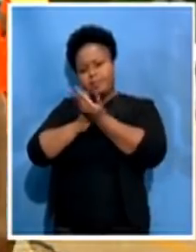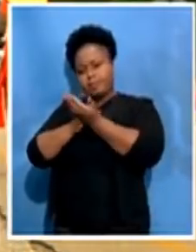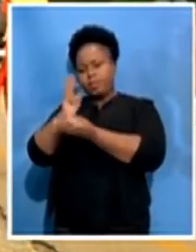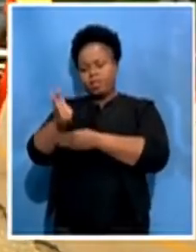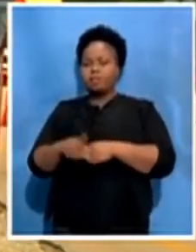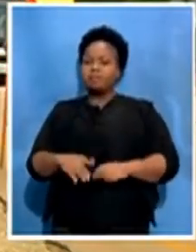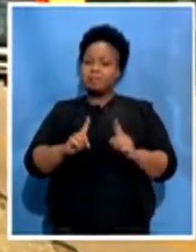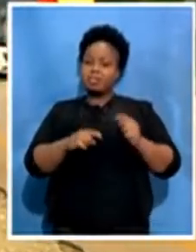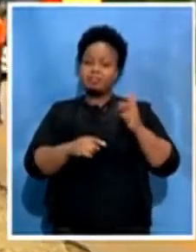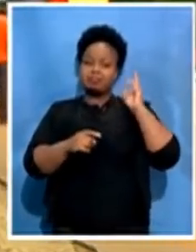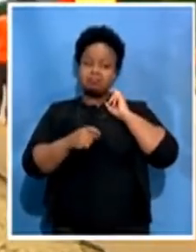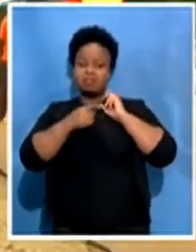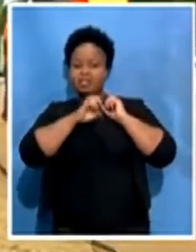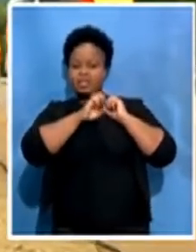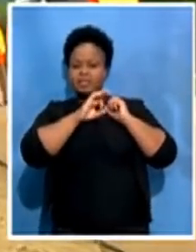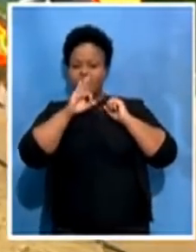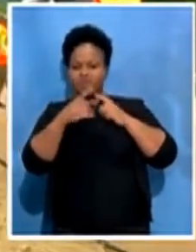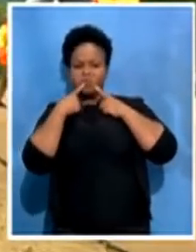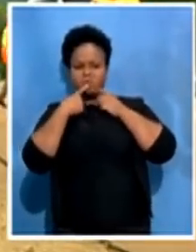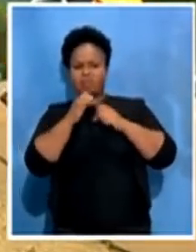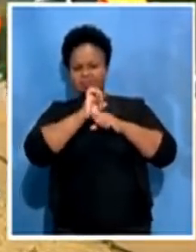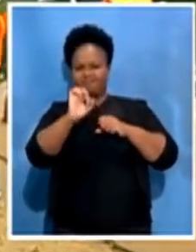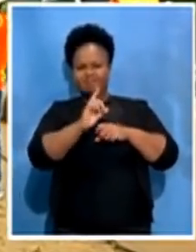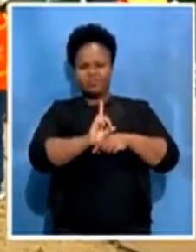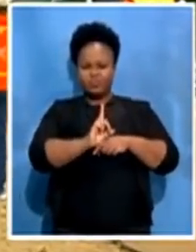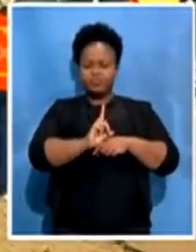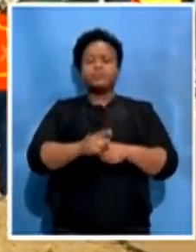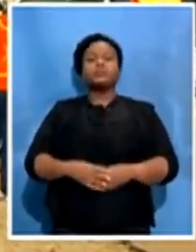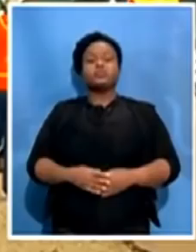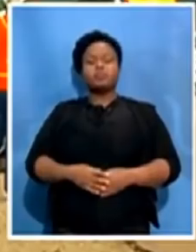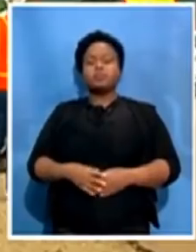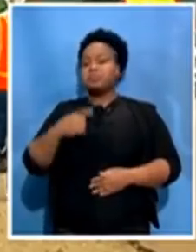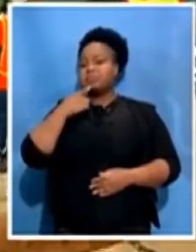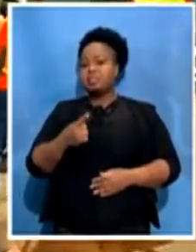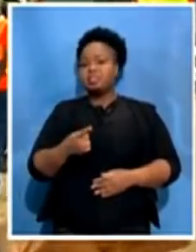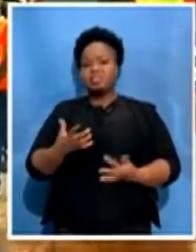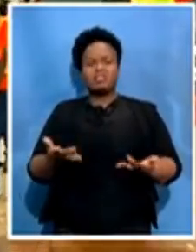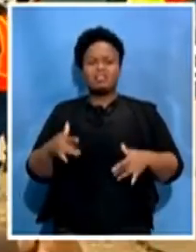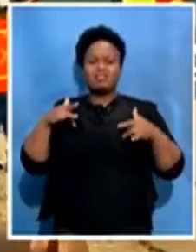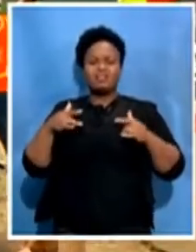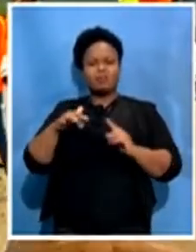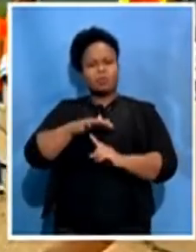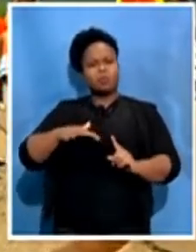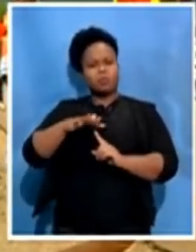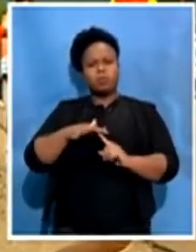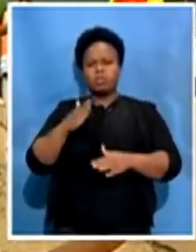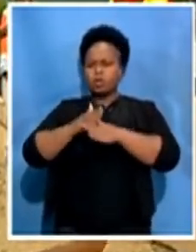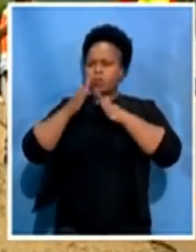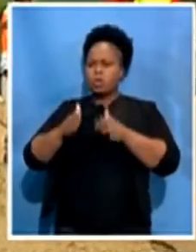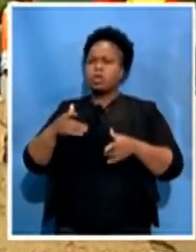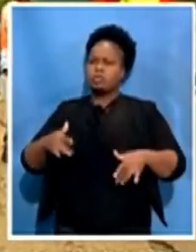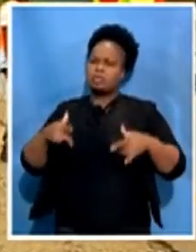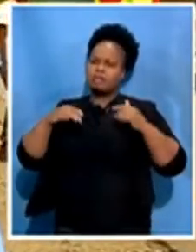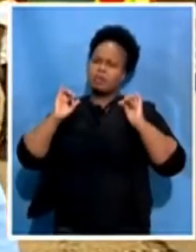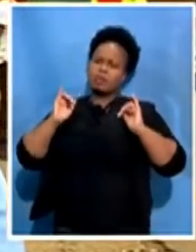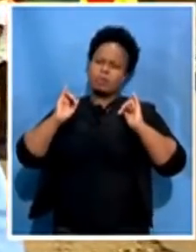this memorandum is the living conditions that these workers live in. Over the years, Blaine, I might add to our viewers,